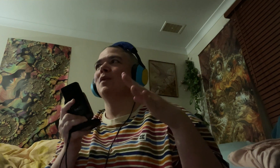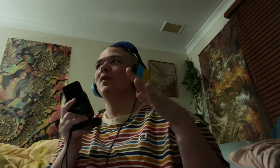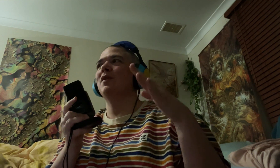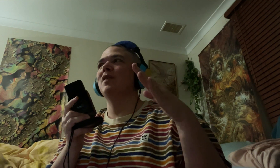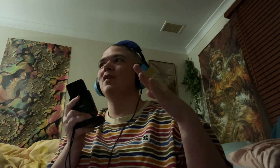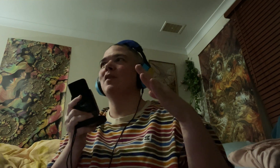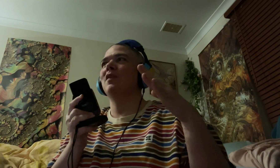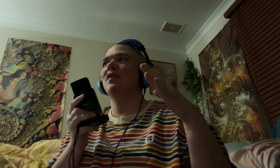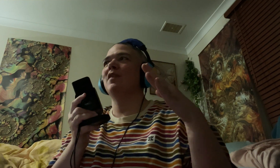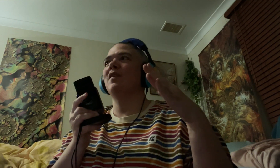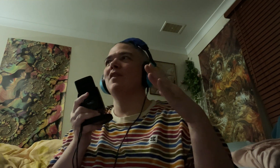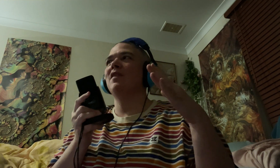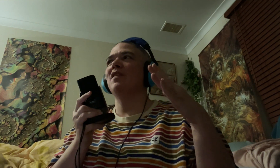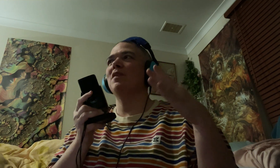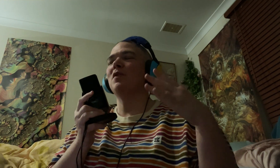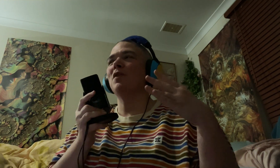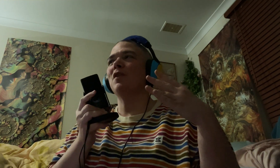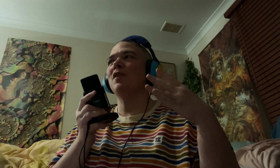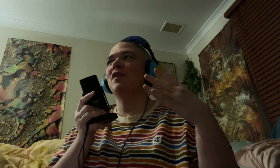So